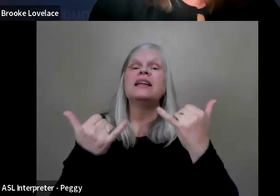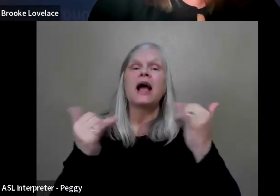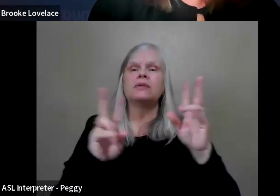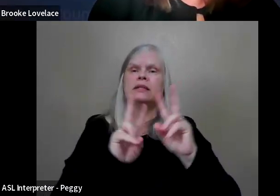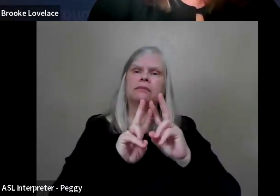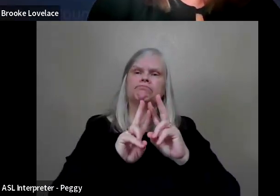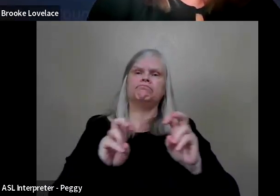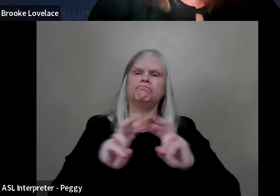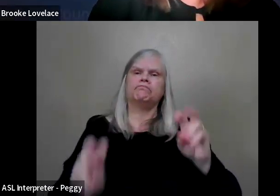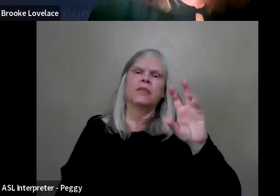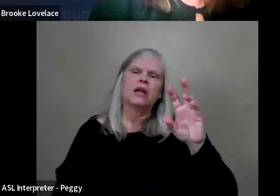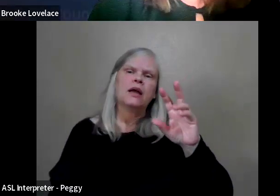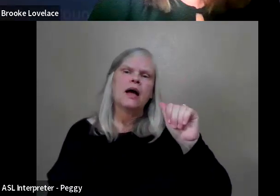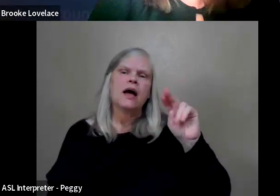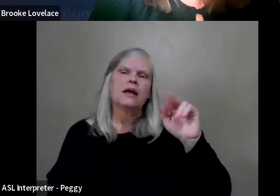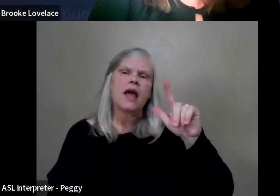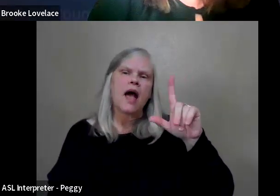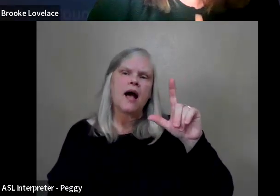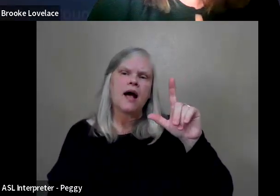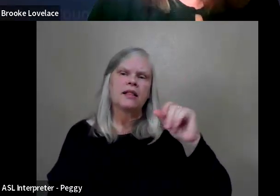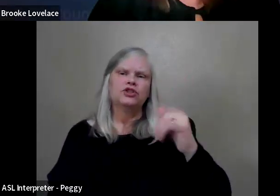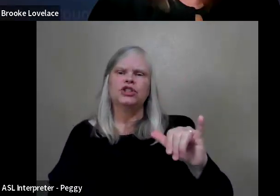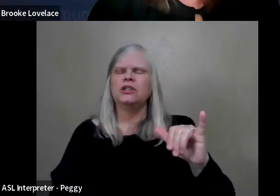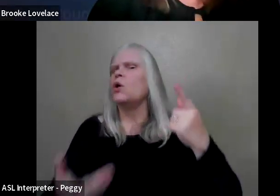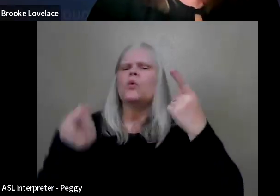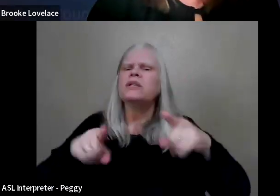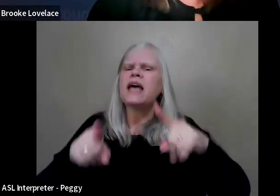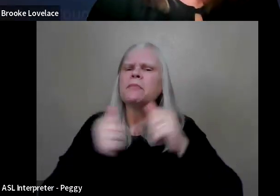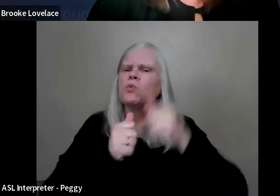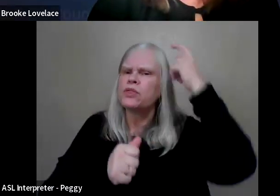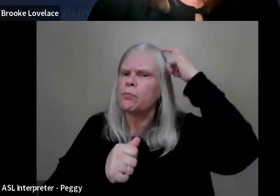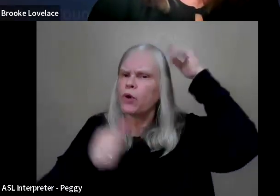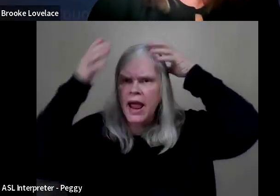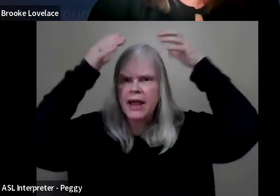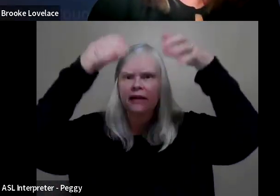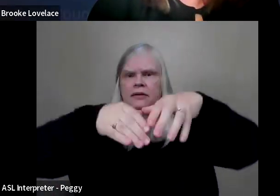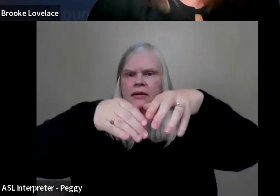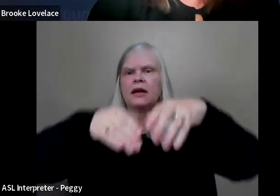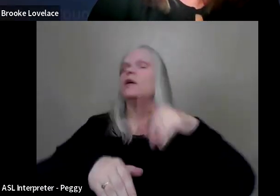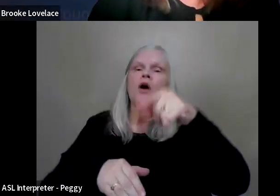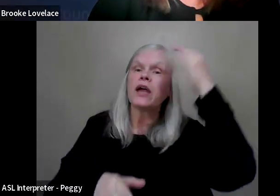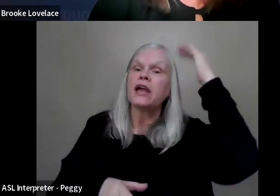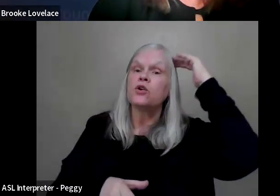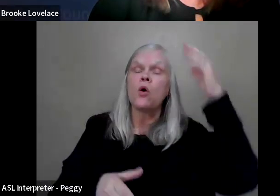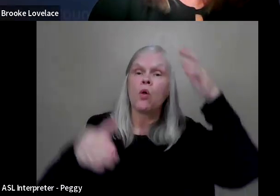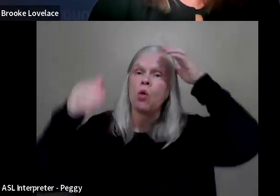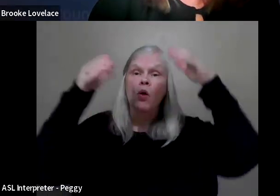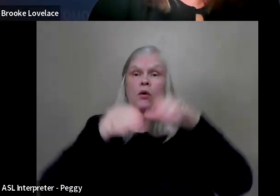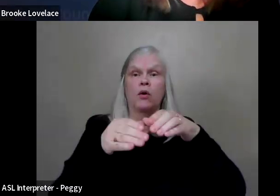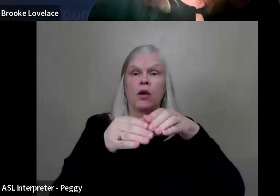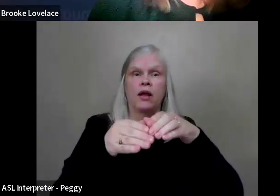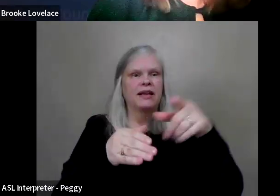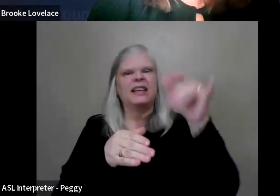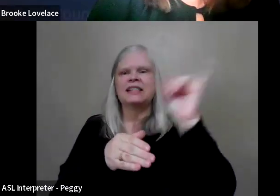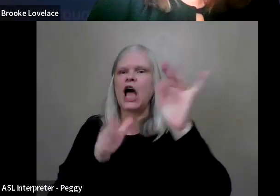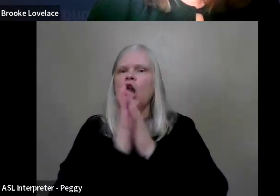analogy to picture what's happening in the brain with dementia. So, if you can imagine, the brain is represented by a